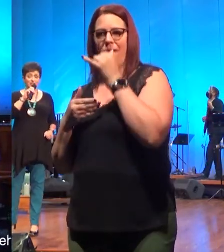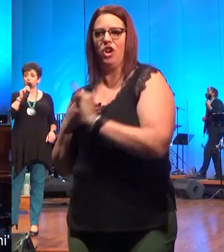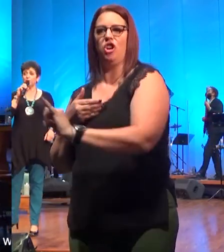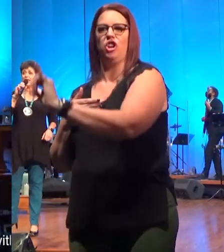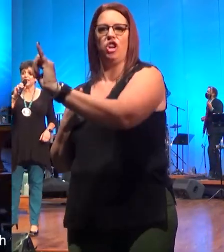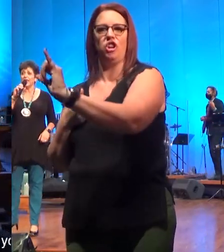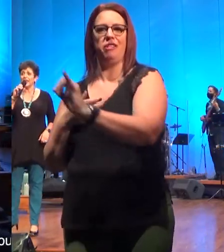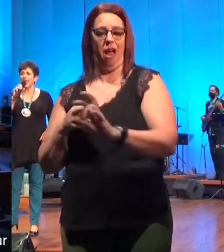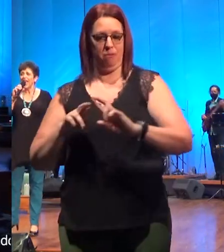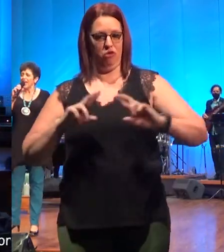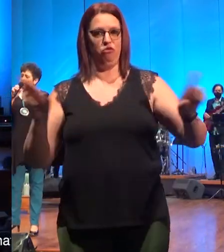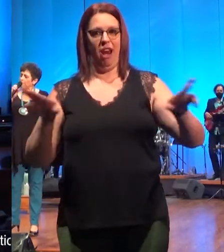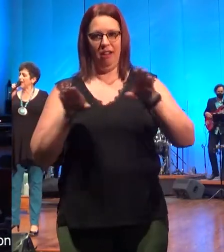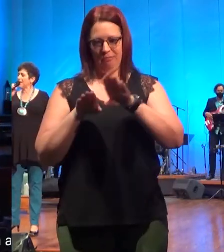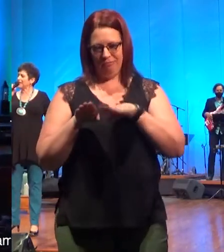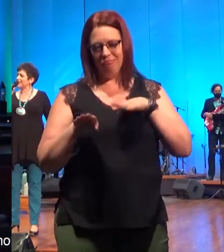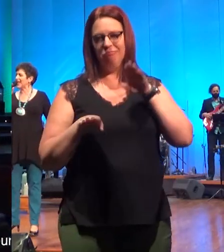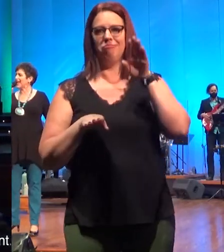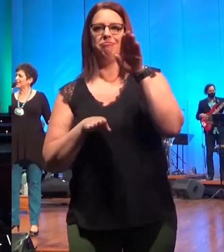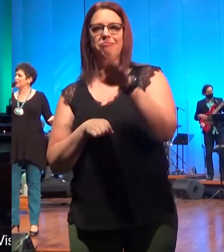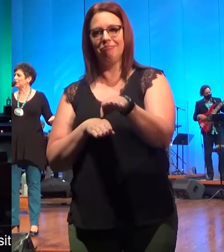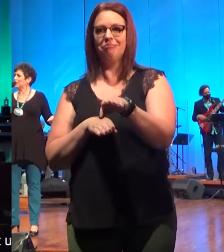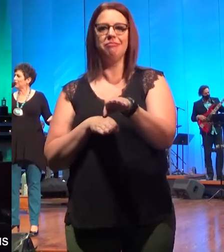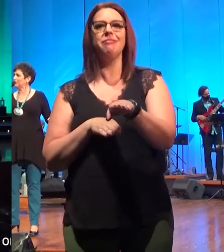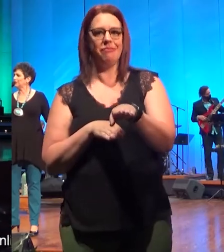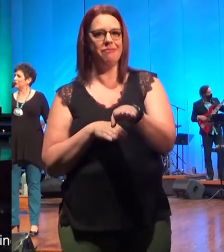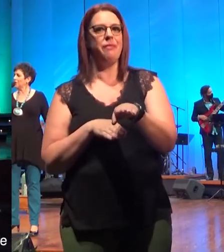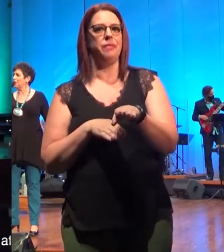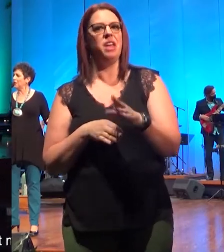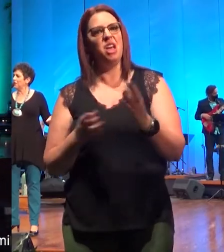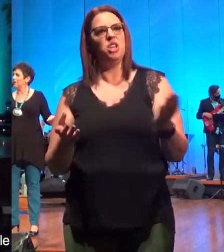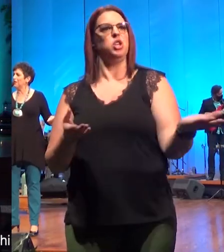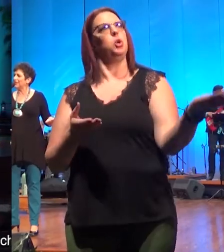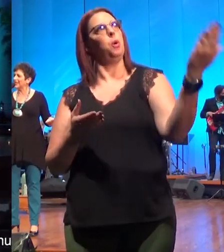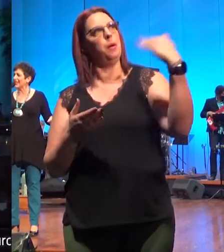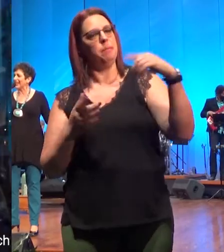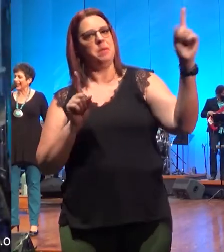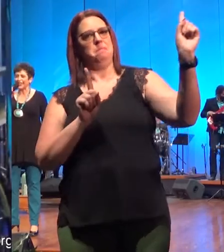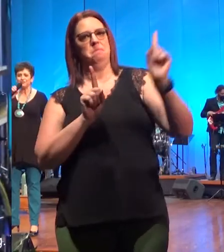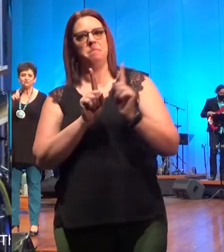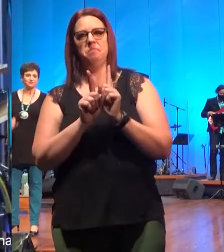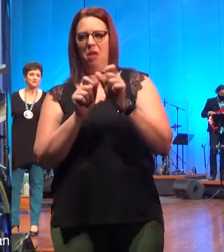with me and by my side eternally.